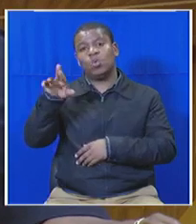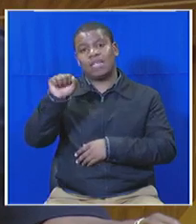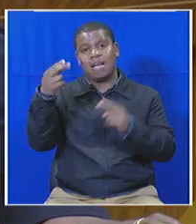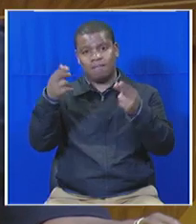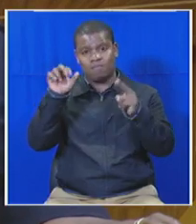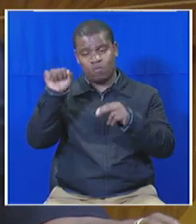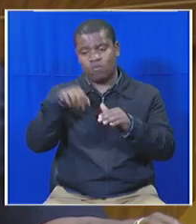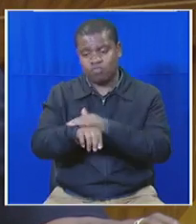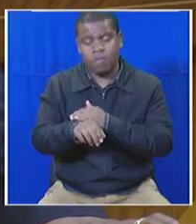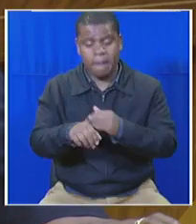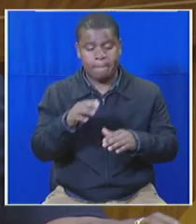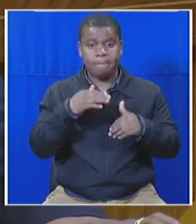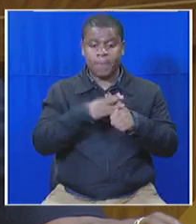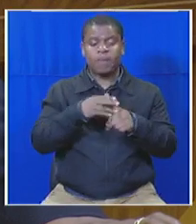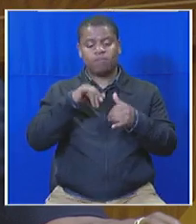and geography.